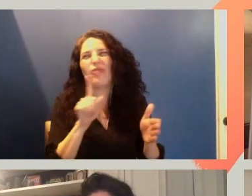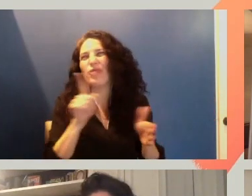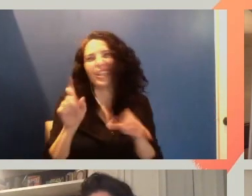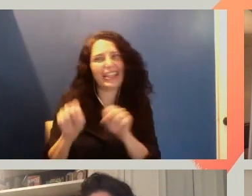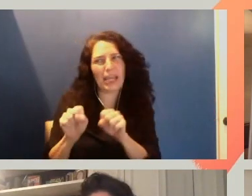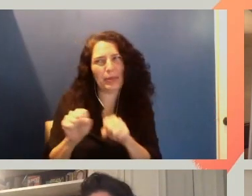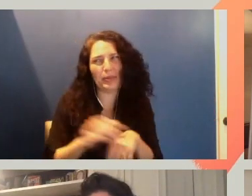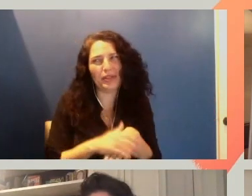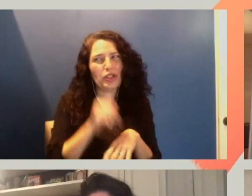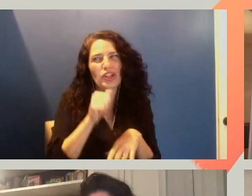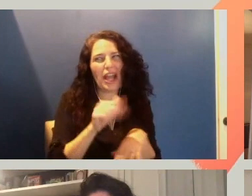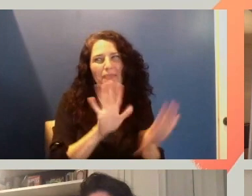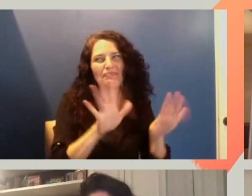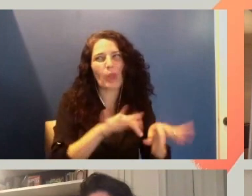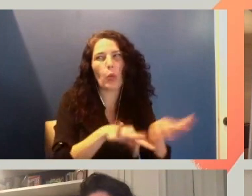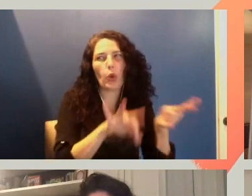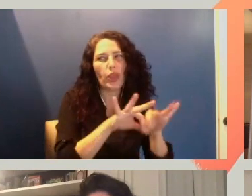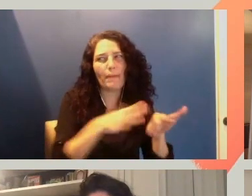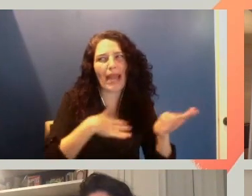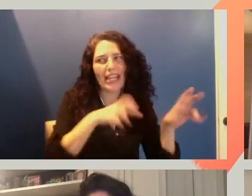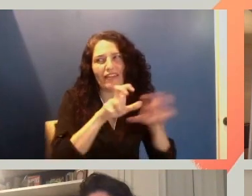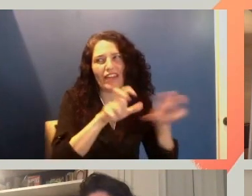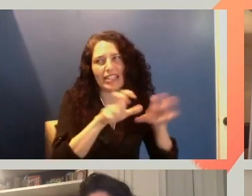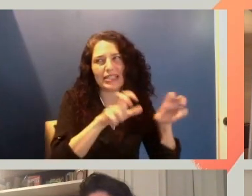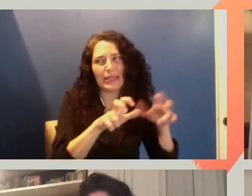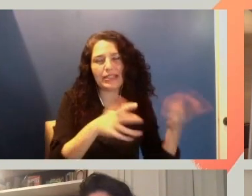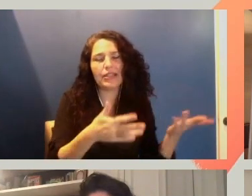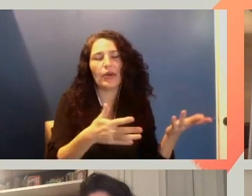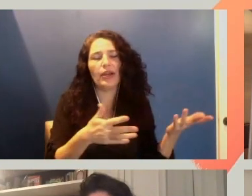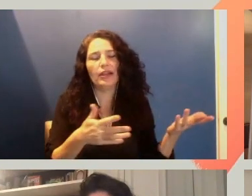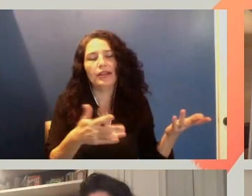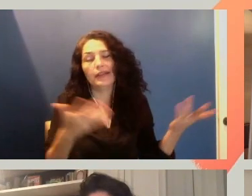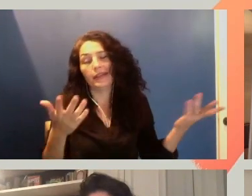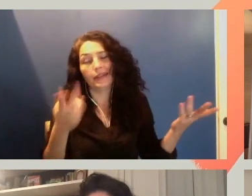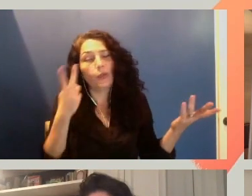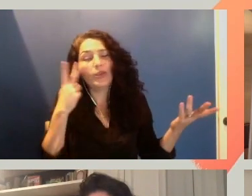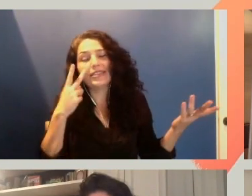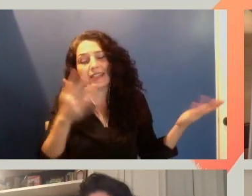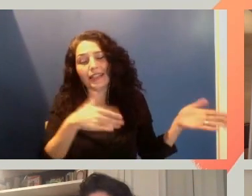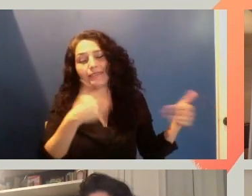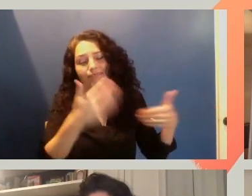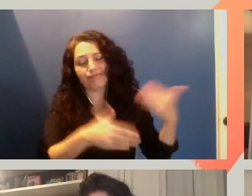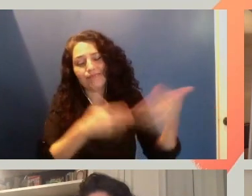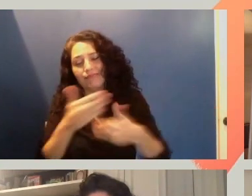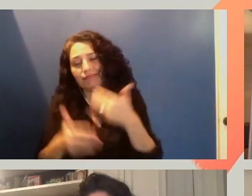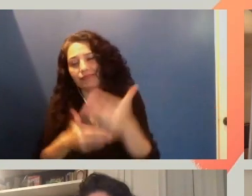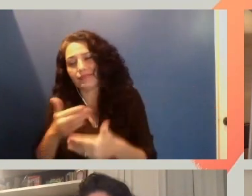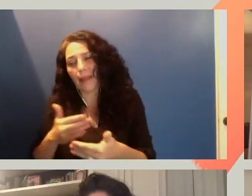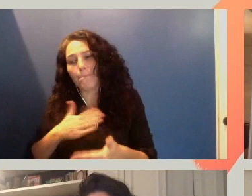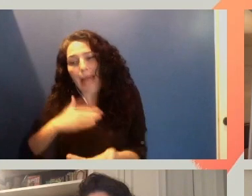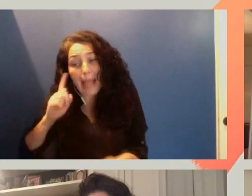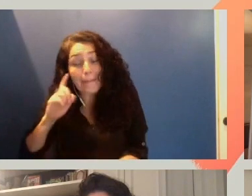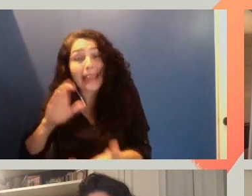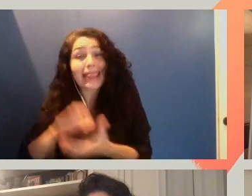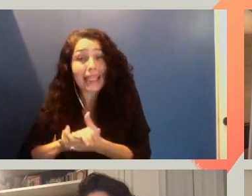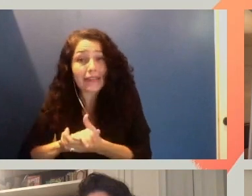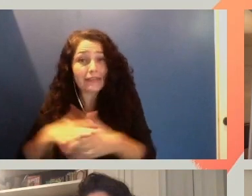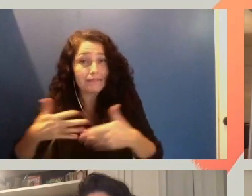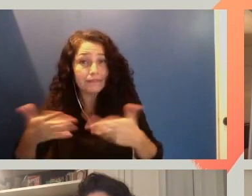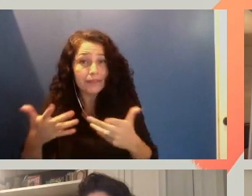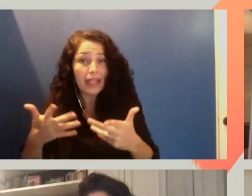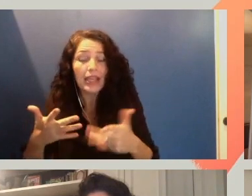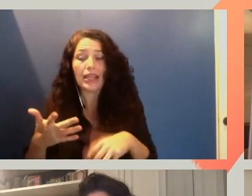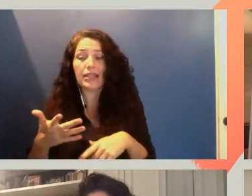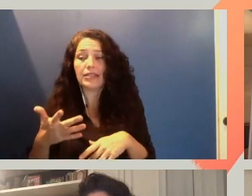investment. So we'll see what happens with that. But I believe that that is a small way to begin to shift a little bit of